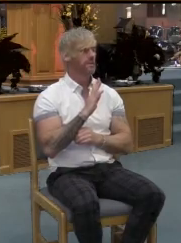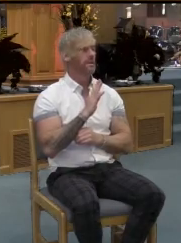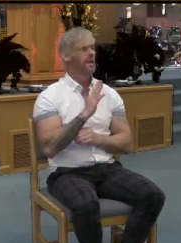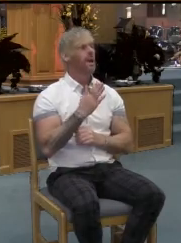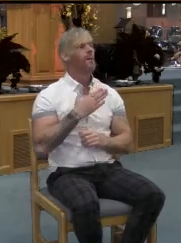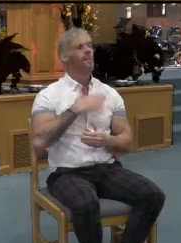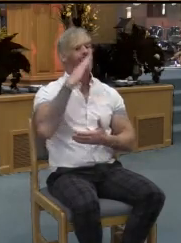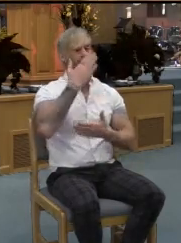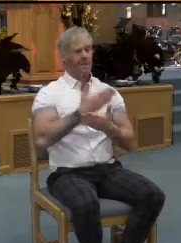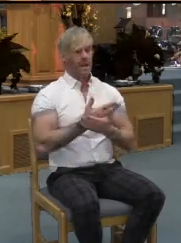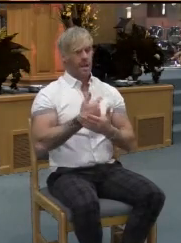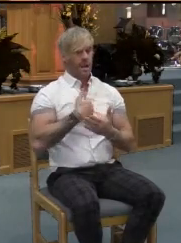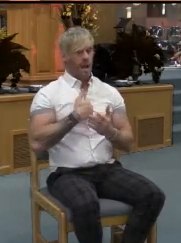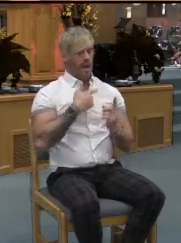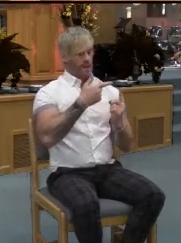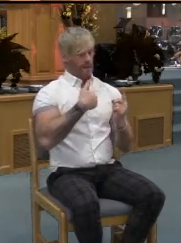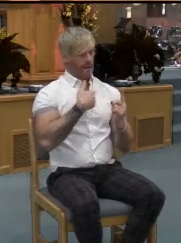conclusion.